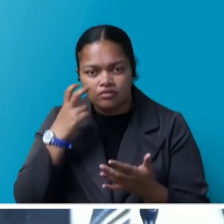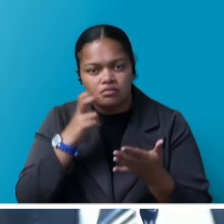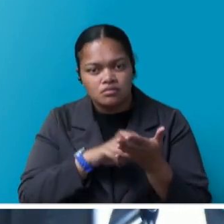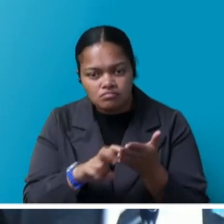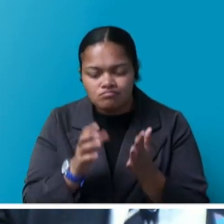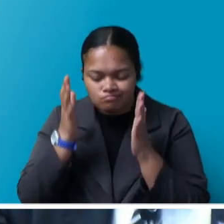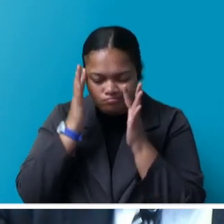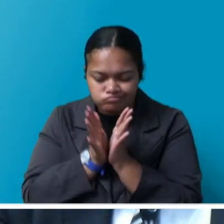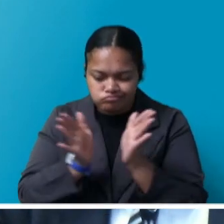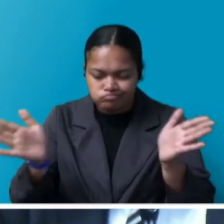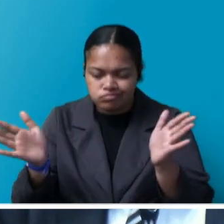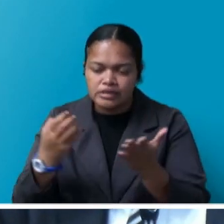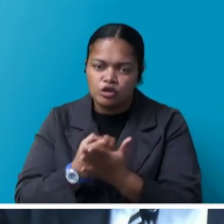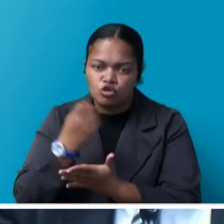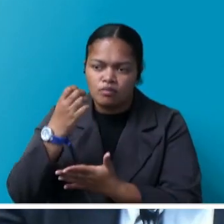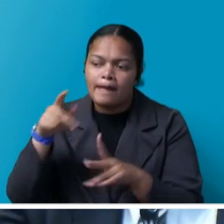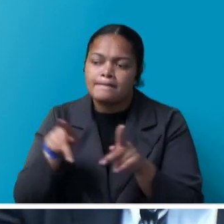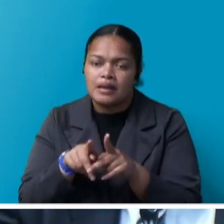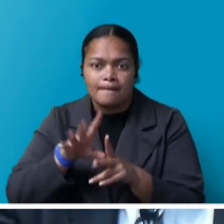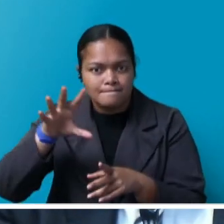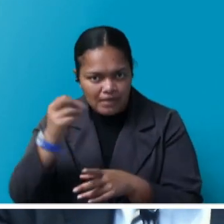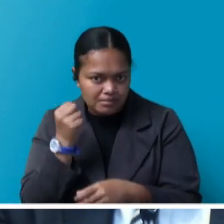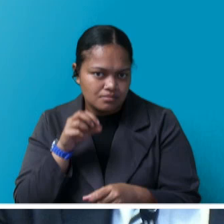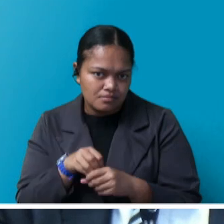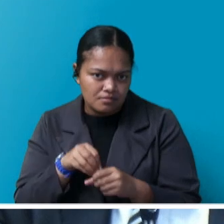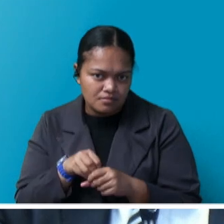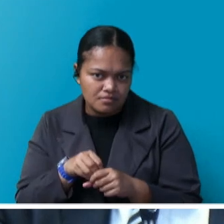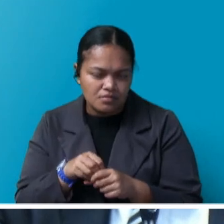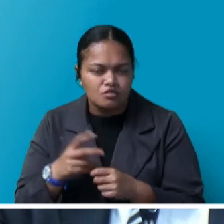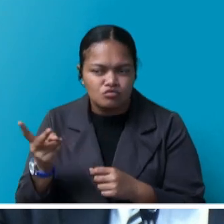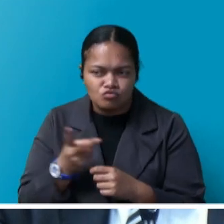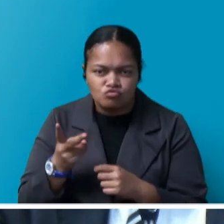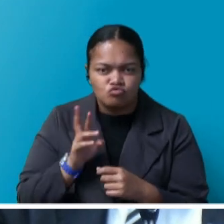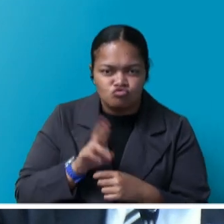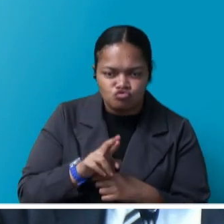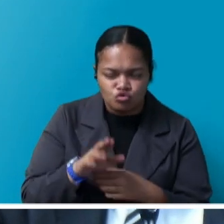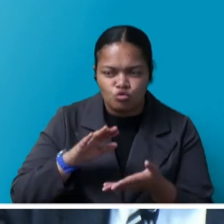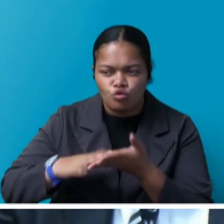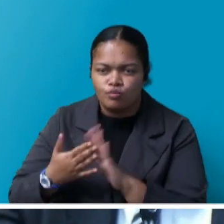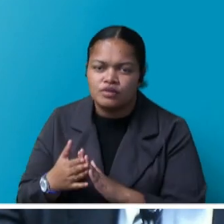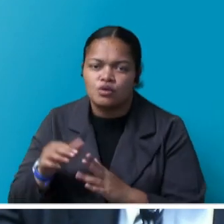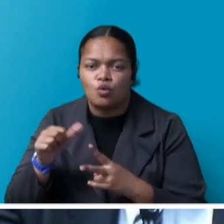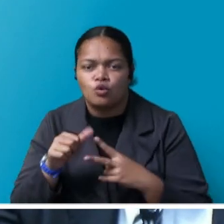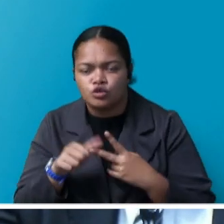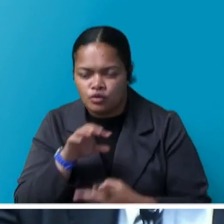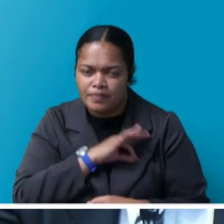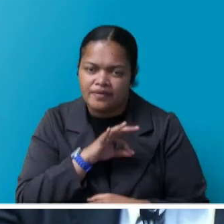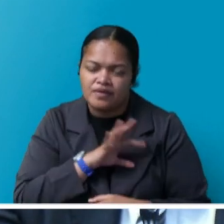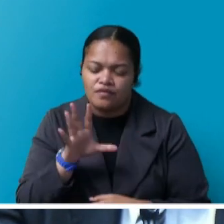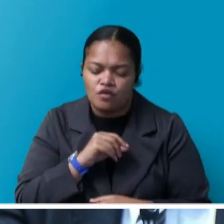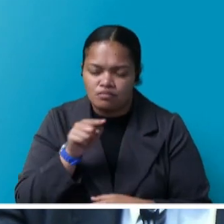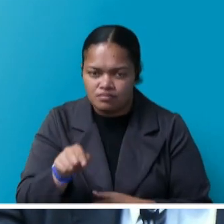Fiji's trade and economic partnerships must be inclusive to ensure that rural and maritime communities also benefit from these